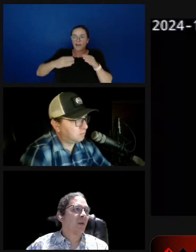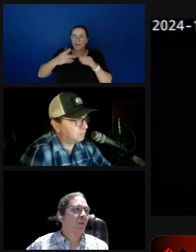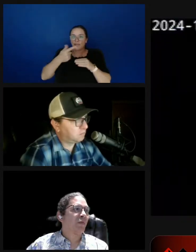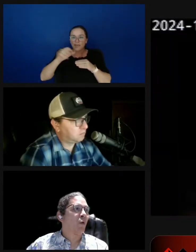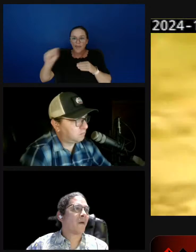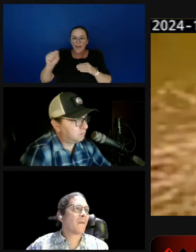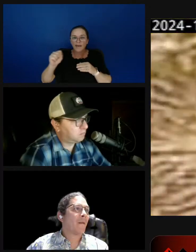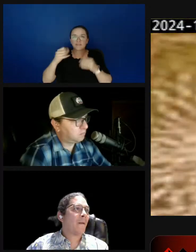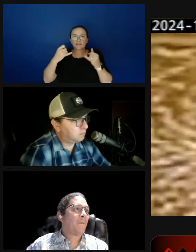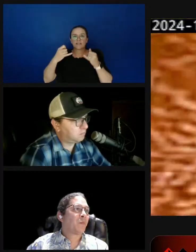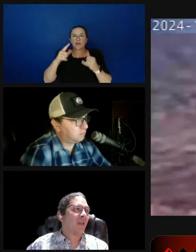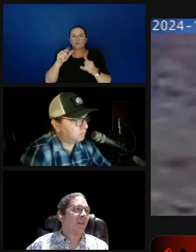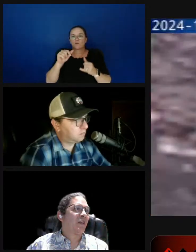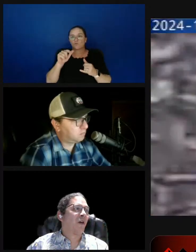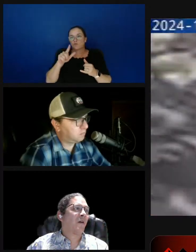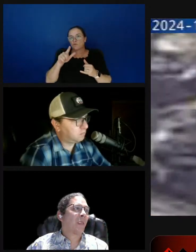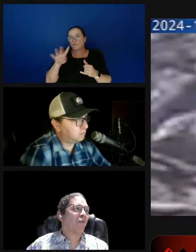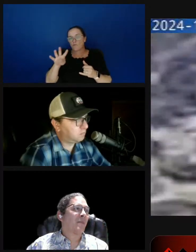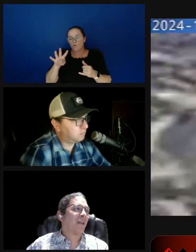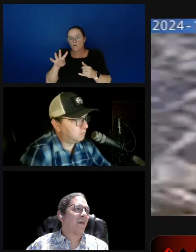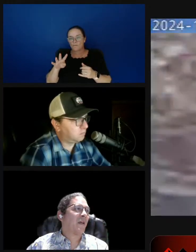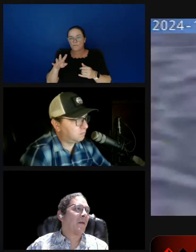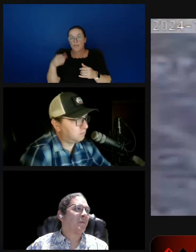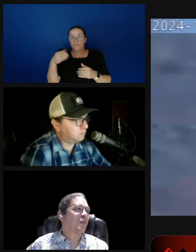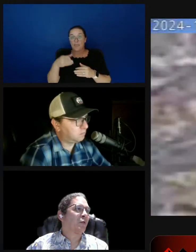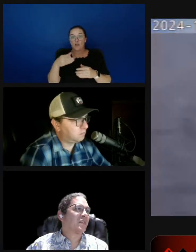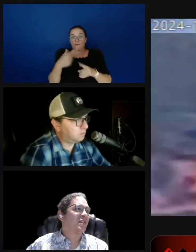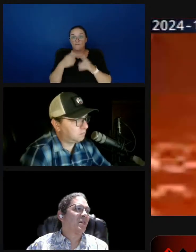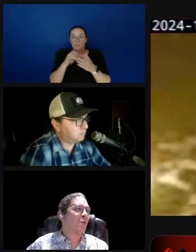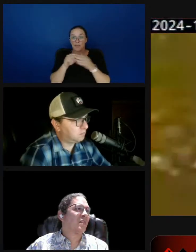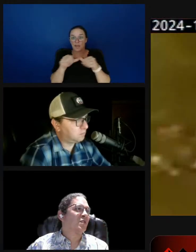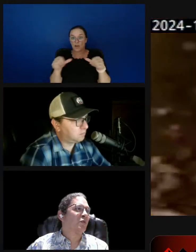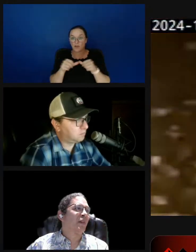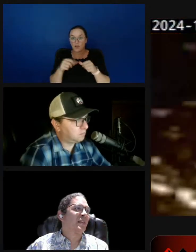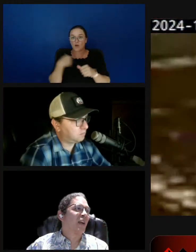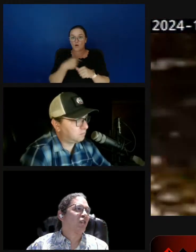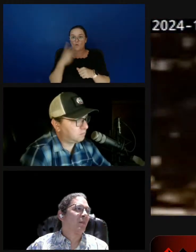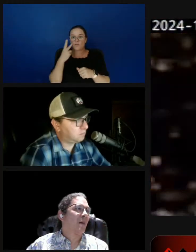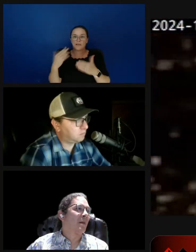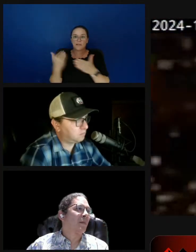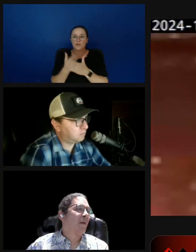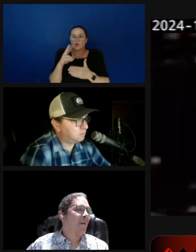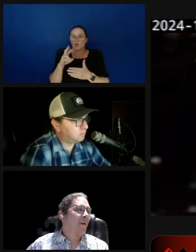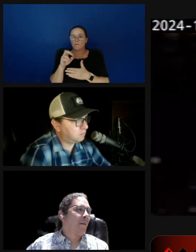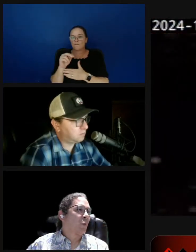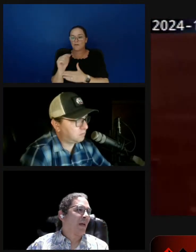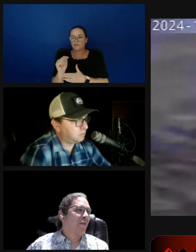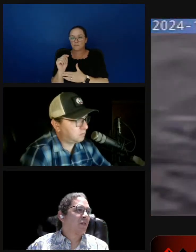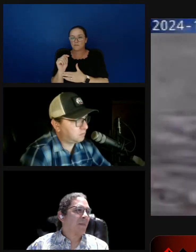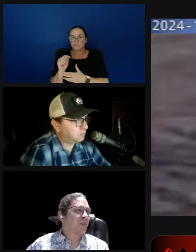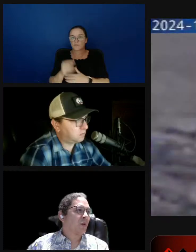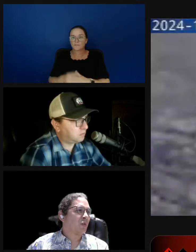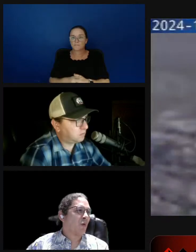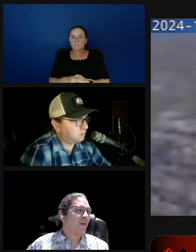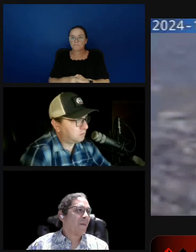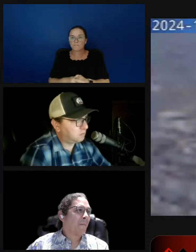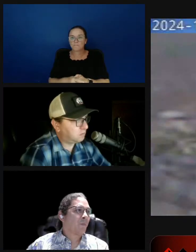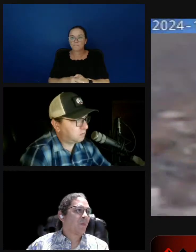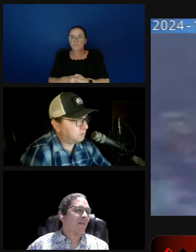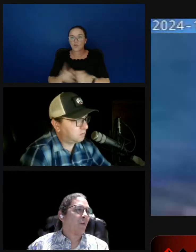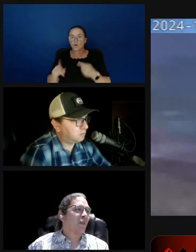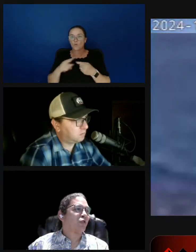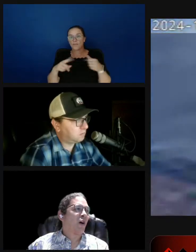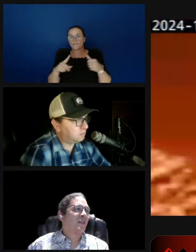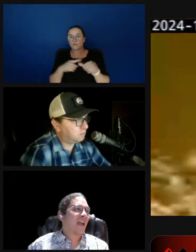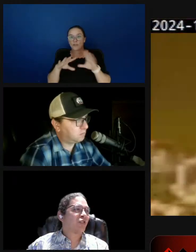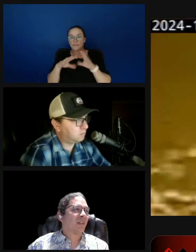Now we're in 2024. And here, from that area, is where you see one of these new vents actually pop up. When that first episode is over,